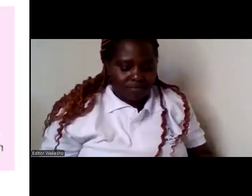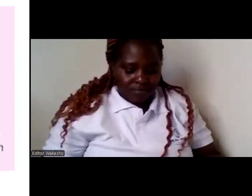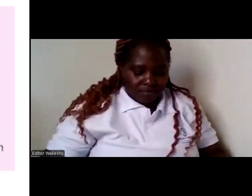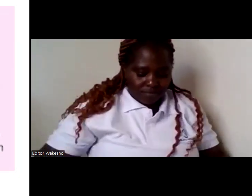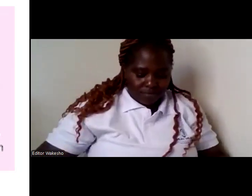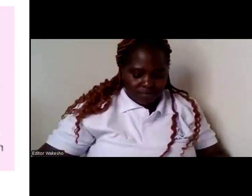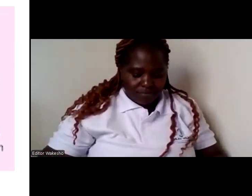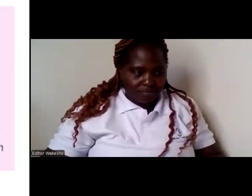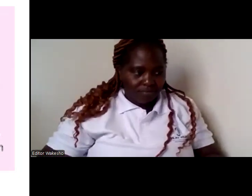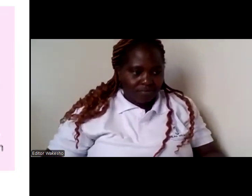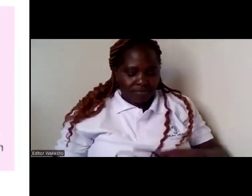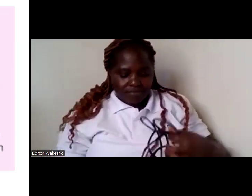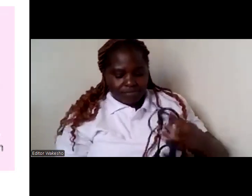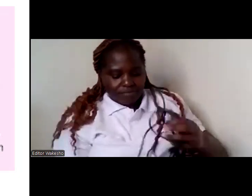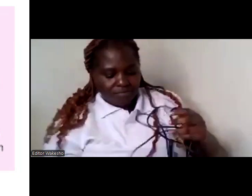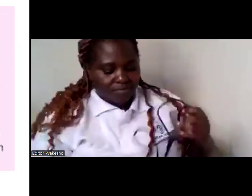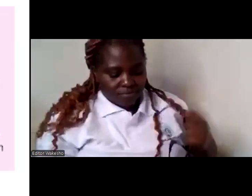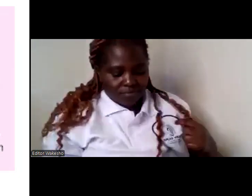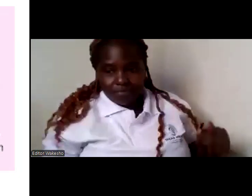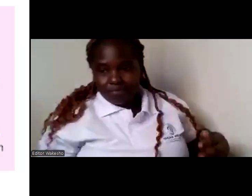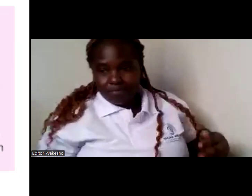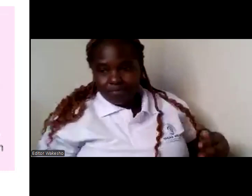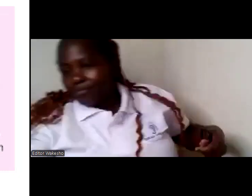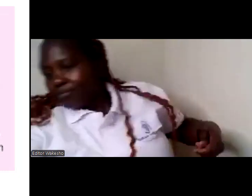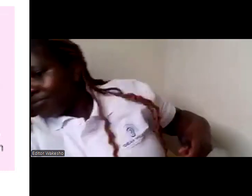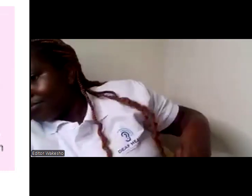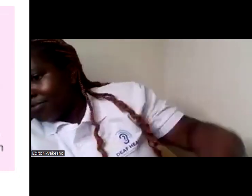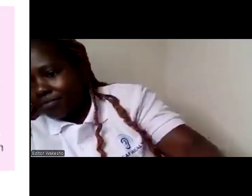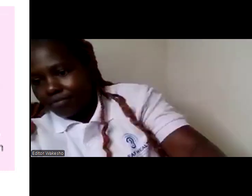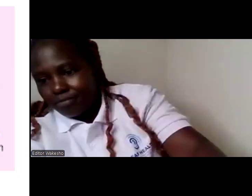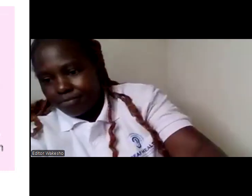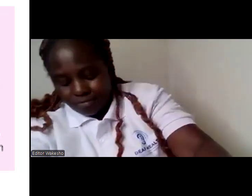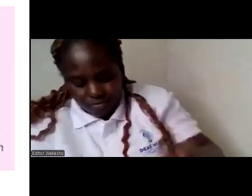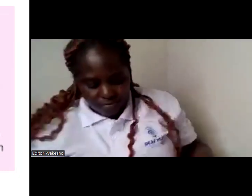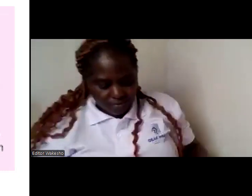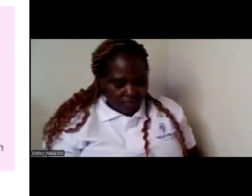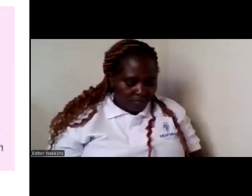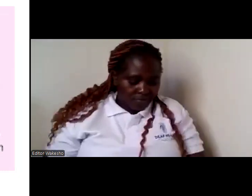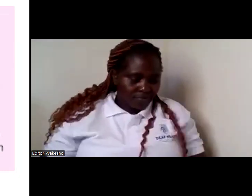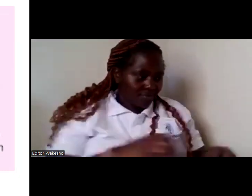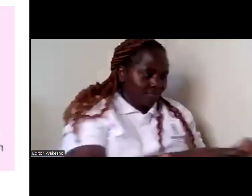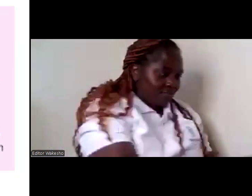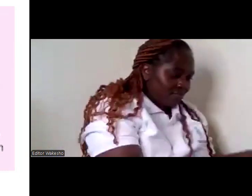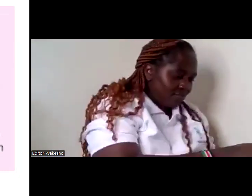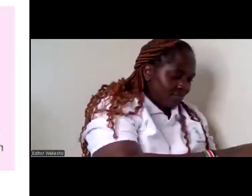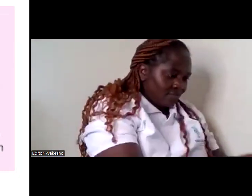So the reason why the failure rate is so high is that your friend might say, oh,